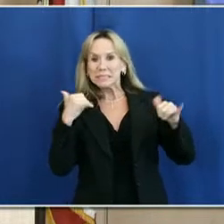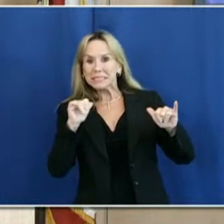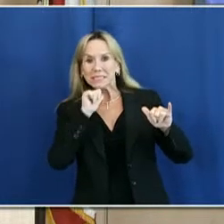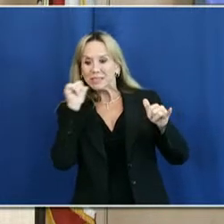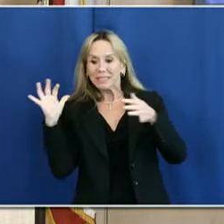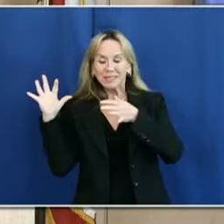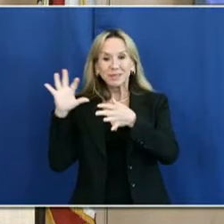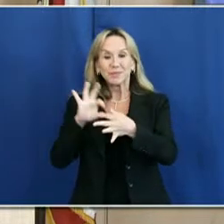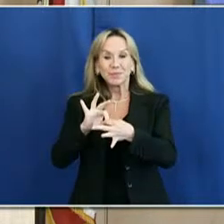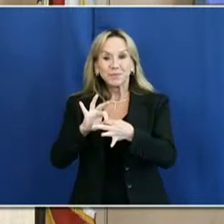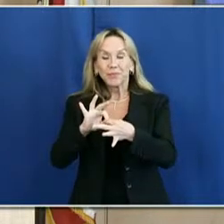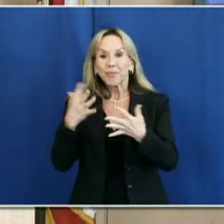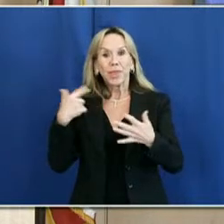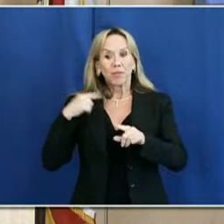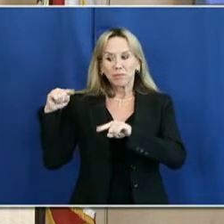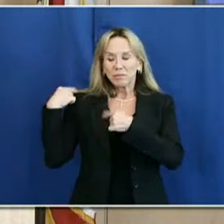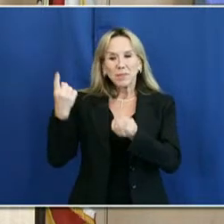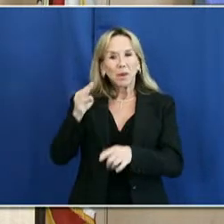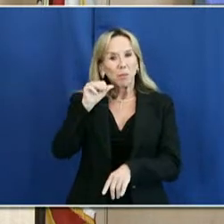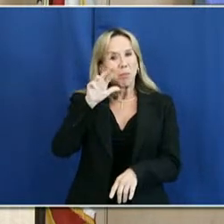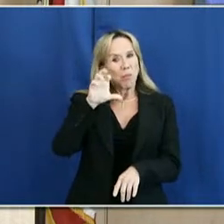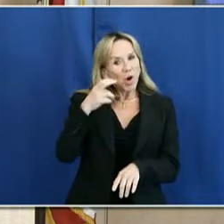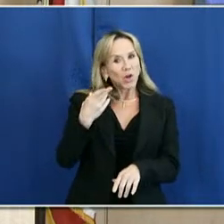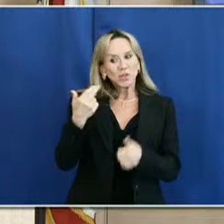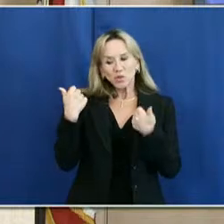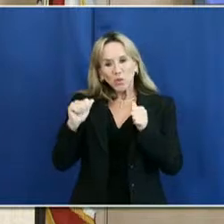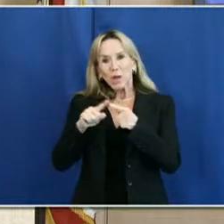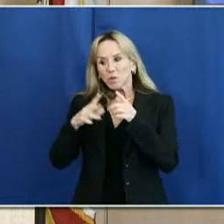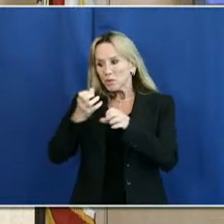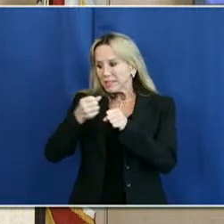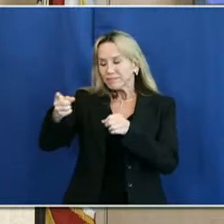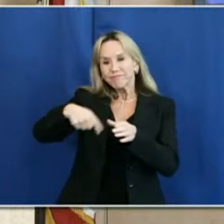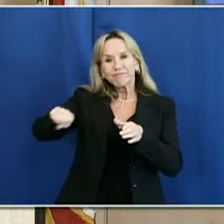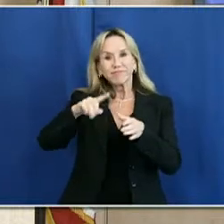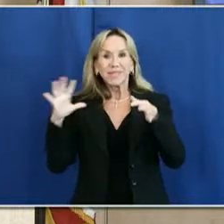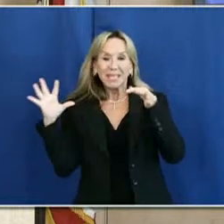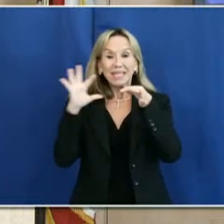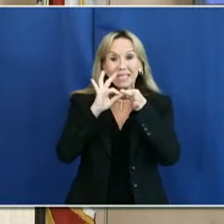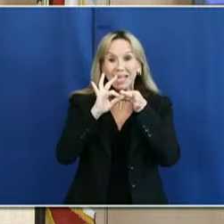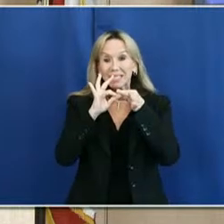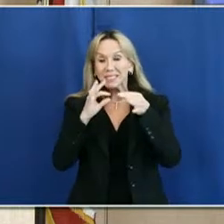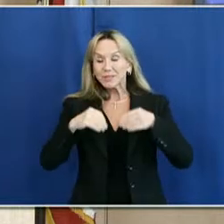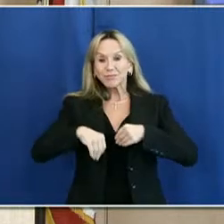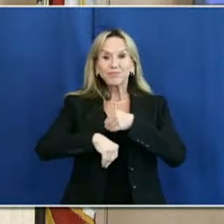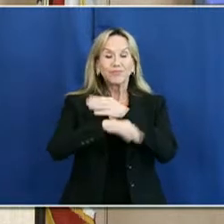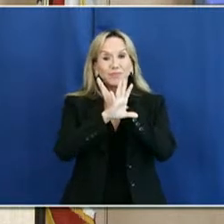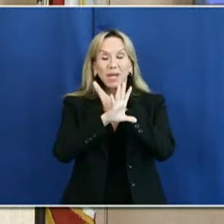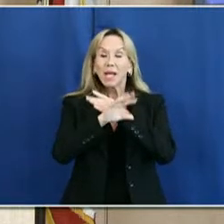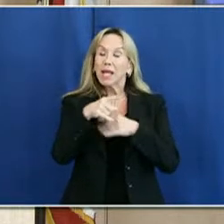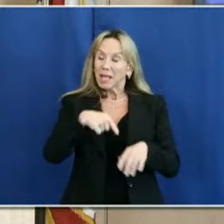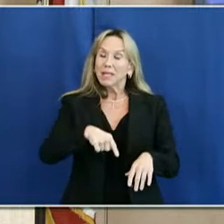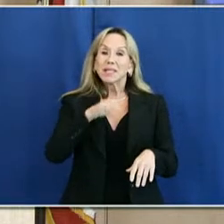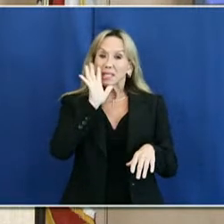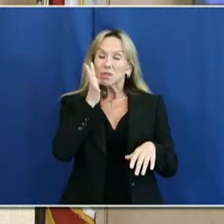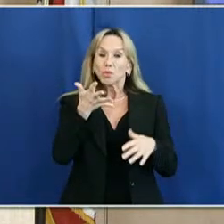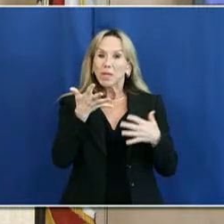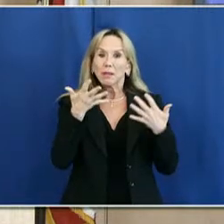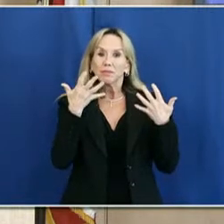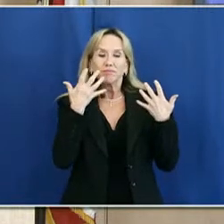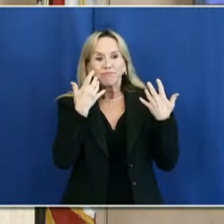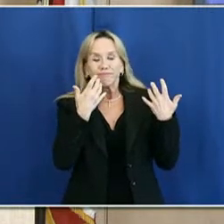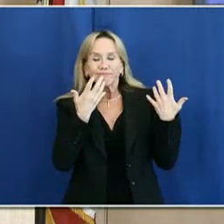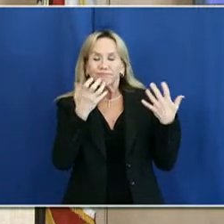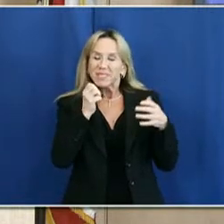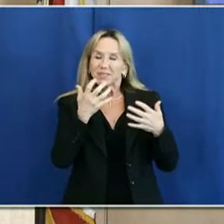connected. We've been working since March to get them connected, and this is going to go a long way for our families in